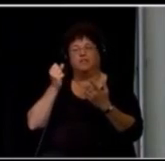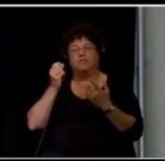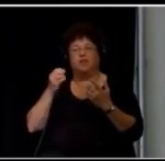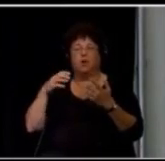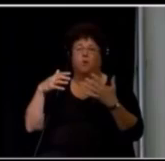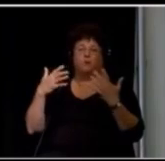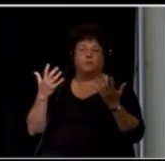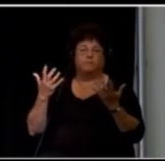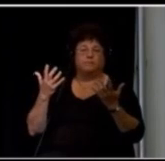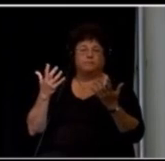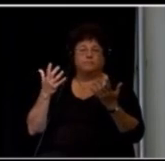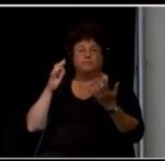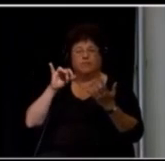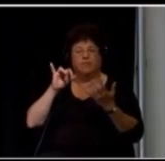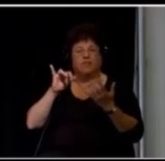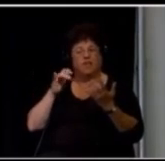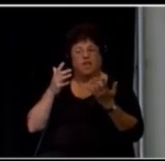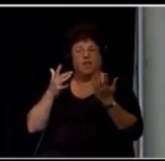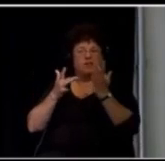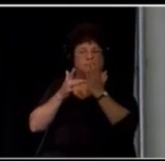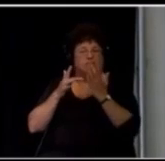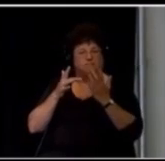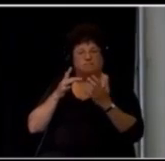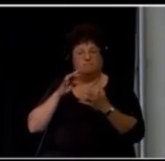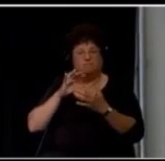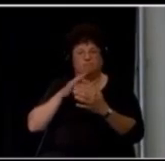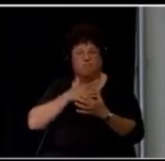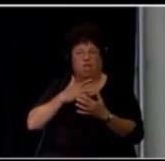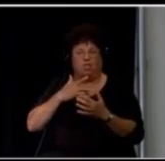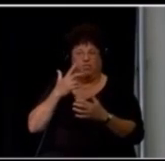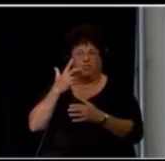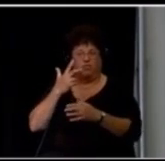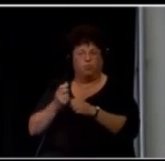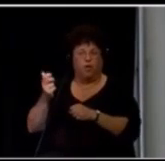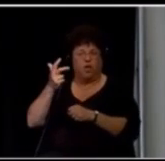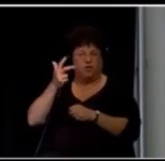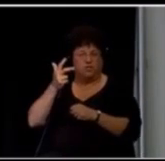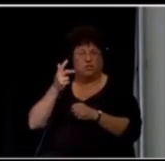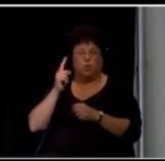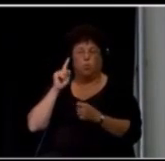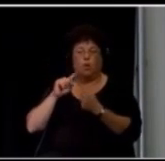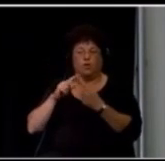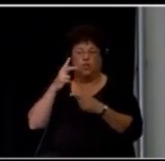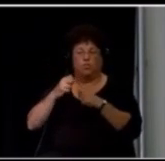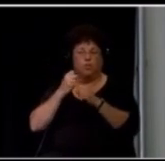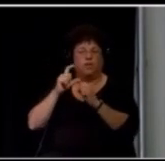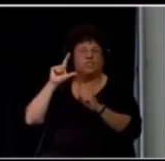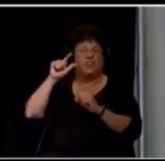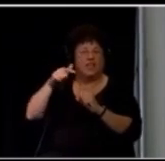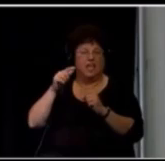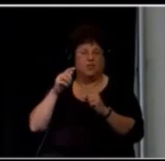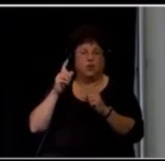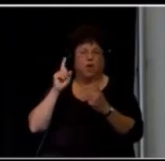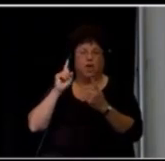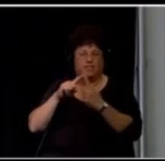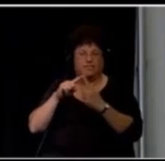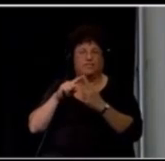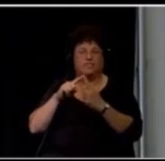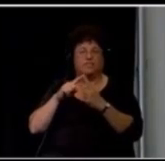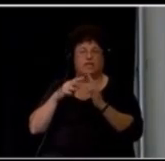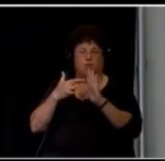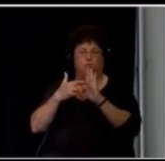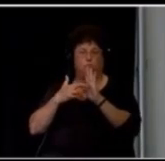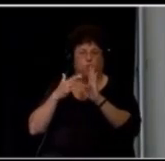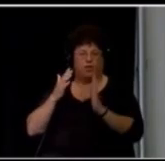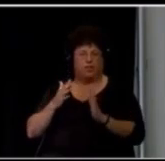So, yeah, technically likely in 3 years, 1 to 3 years after that before regulators approve